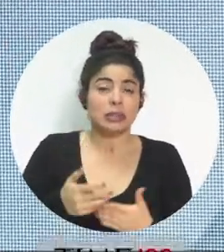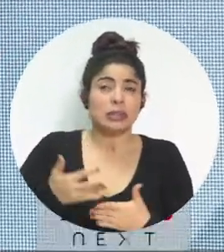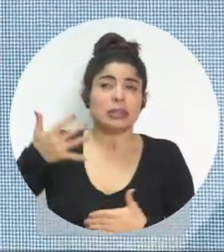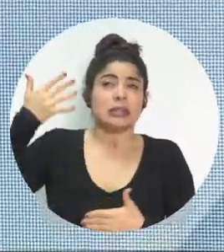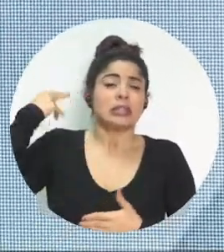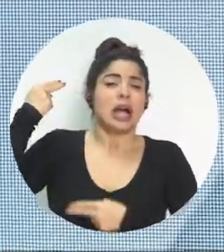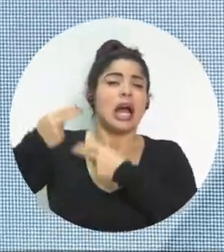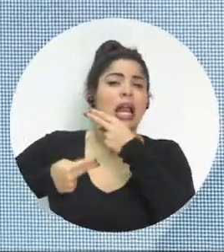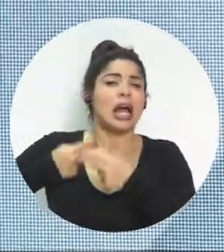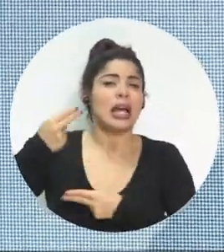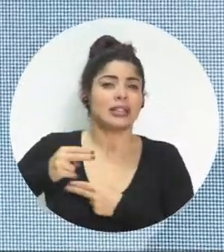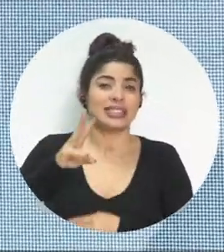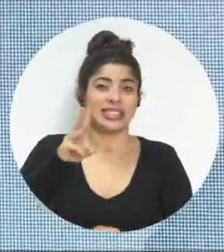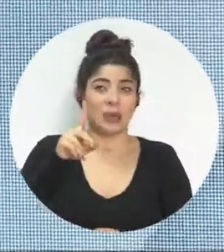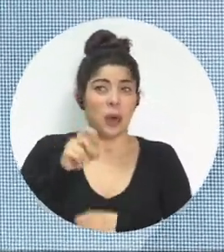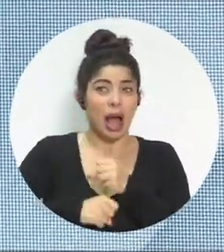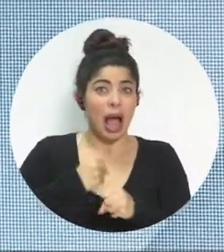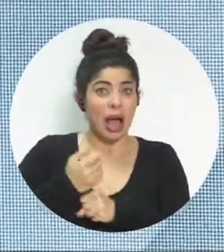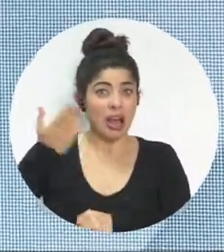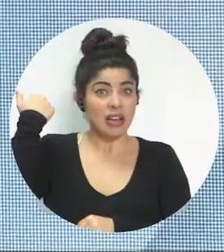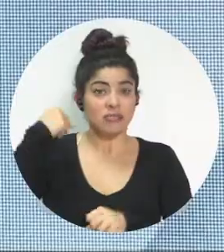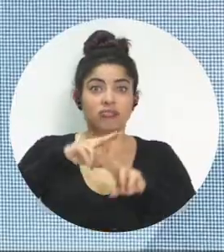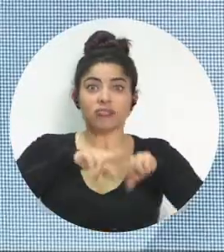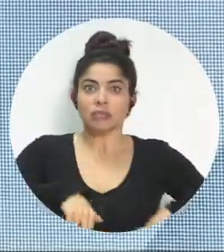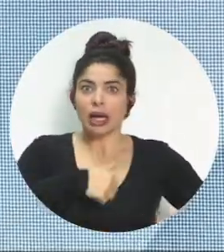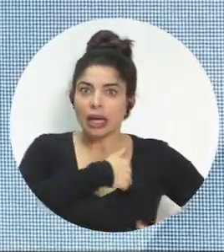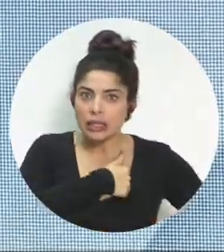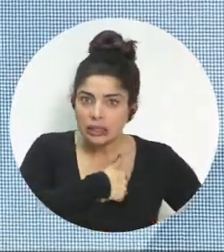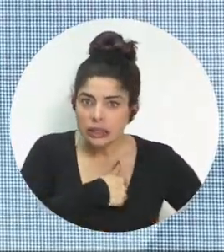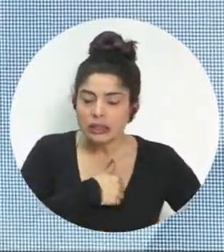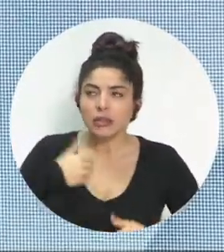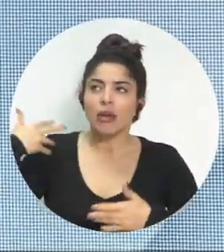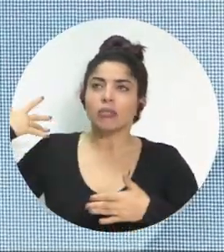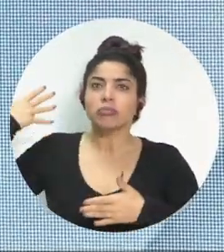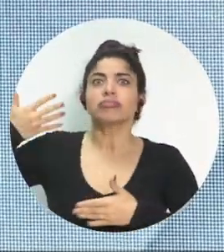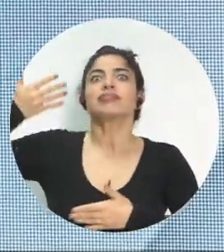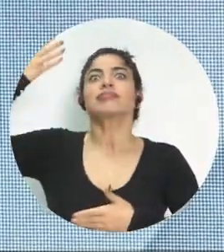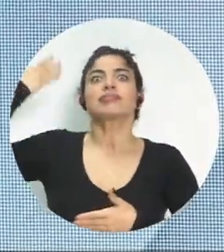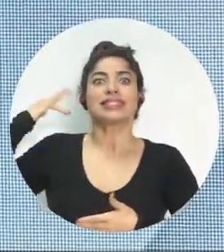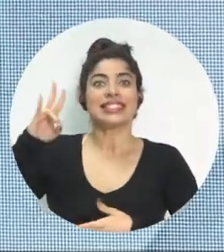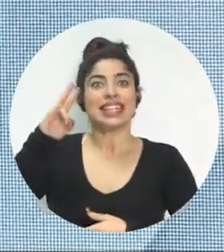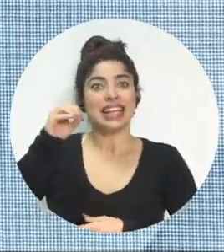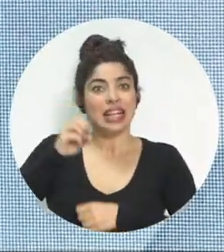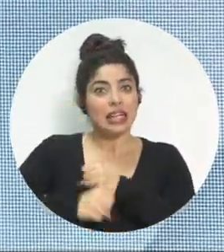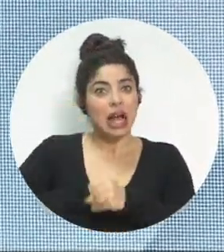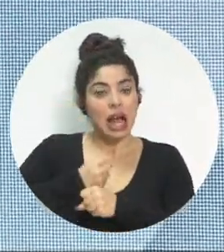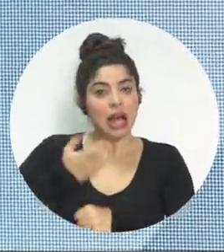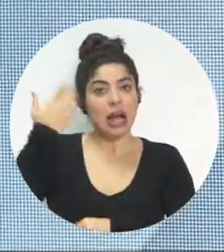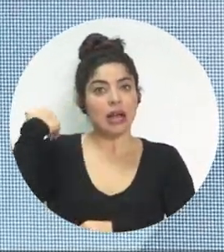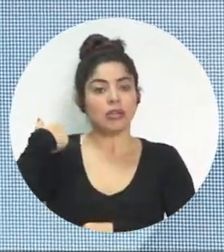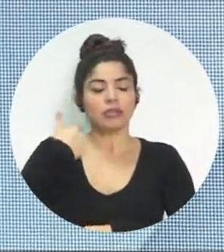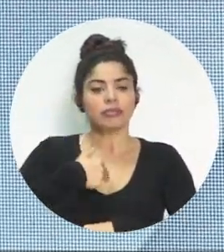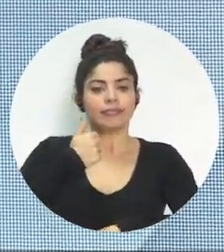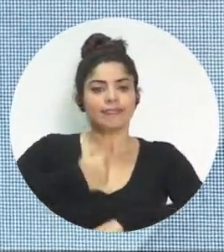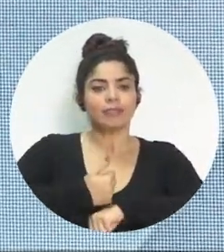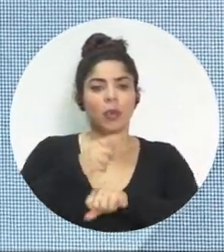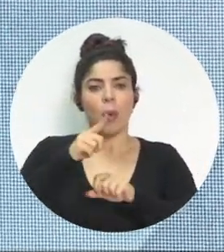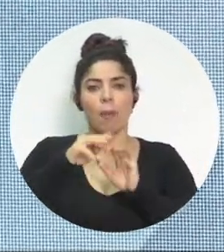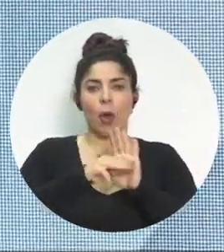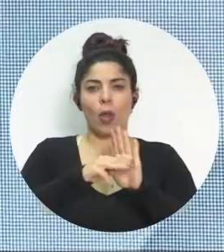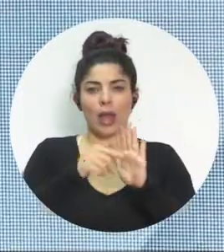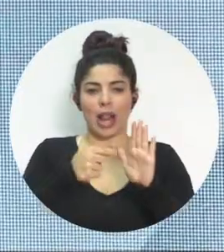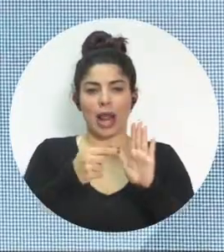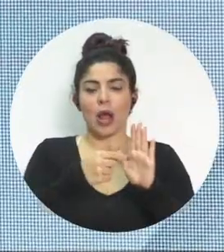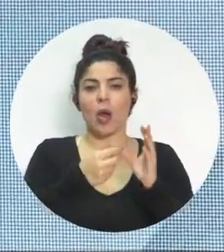be consistent with action. Costa Rica comes from a legacy that about 61 years ago, we abolished the army.